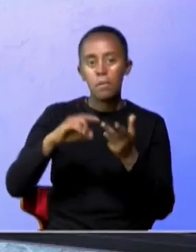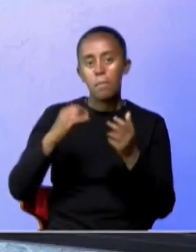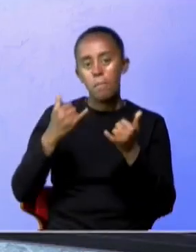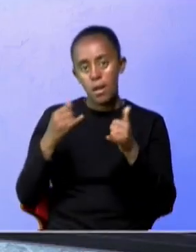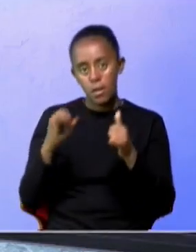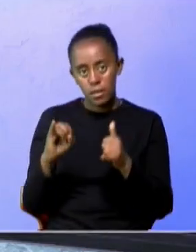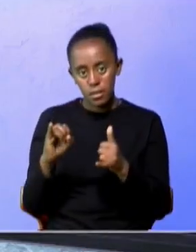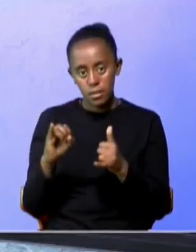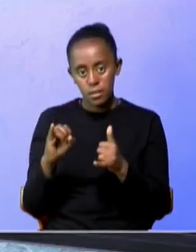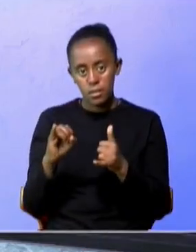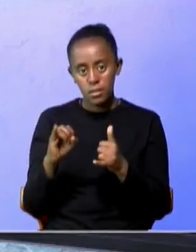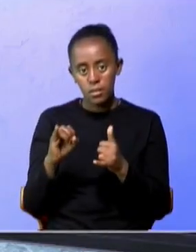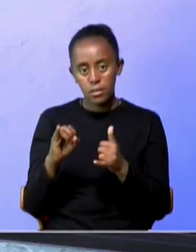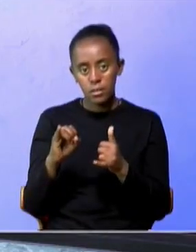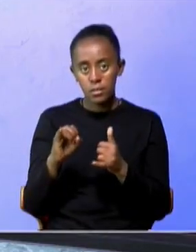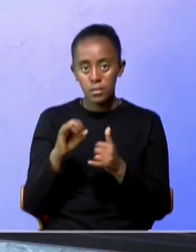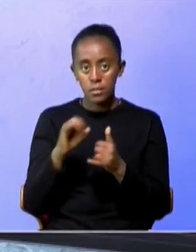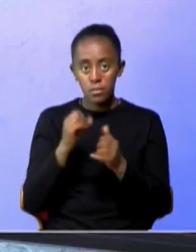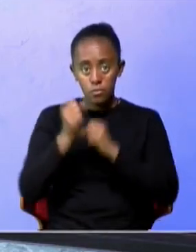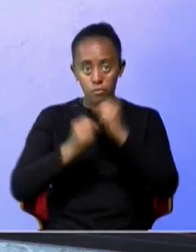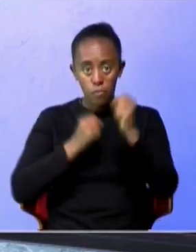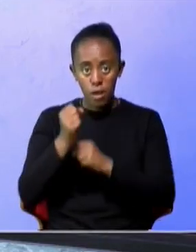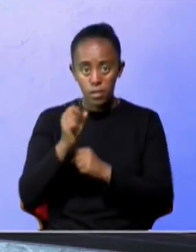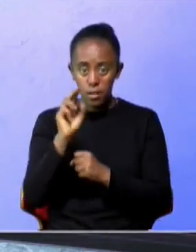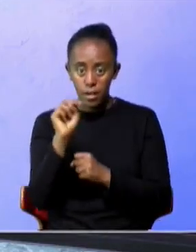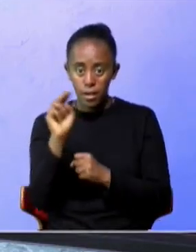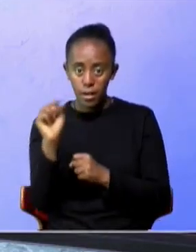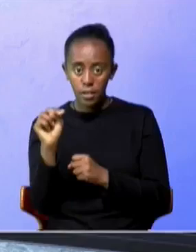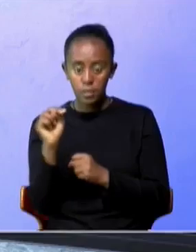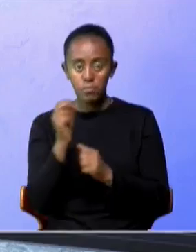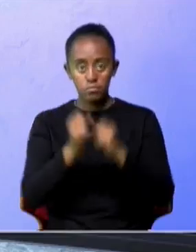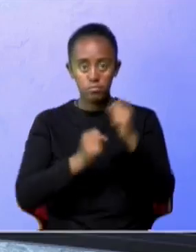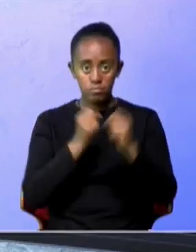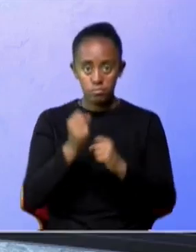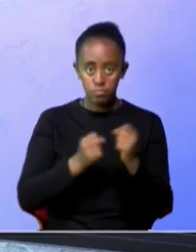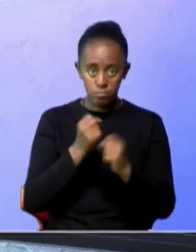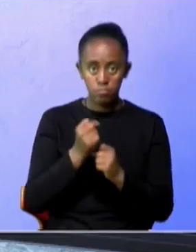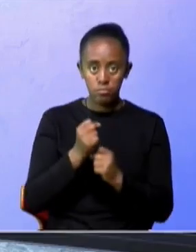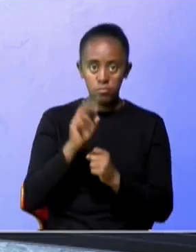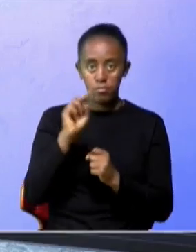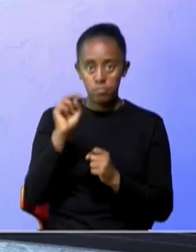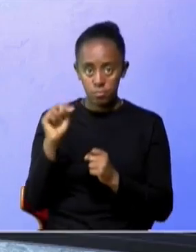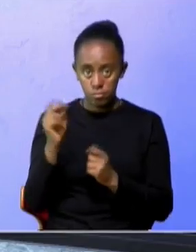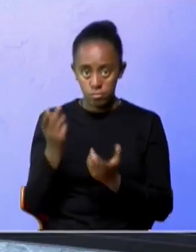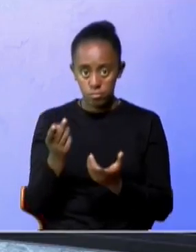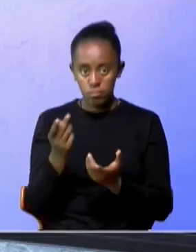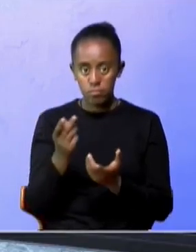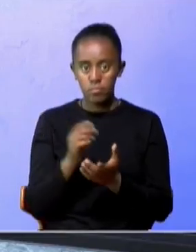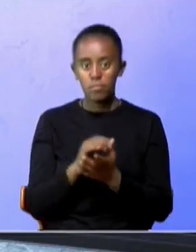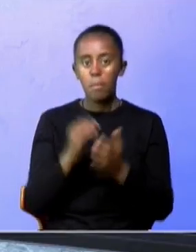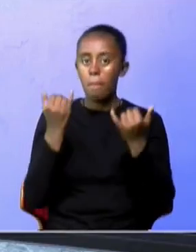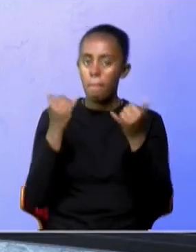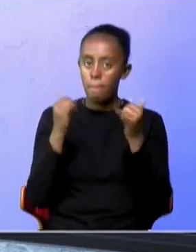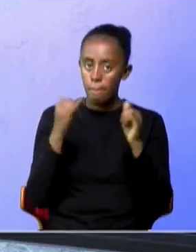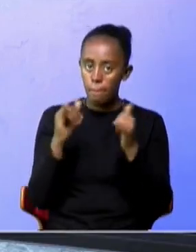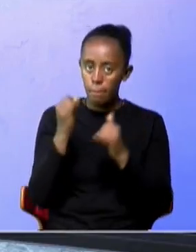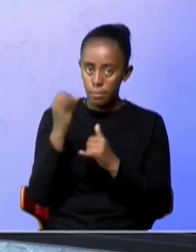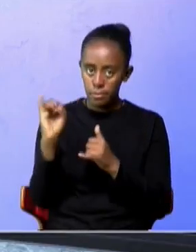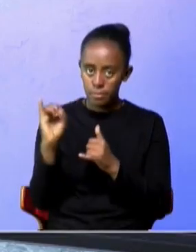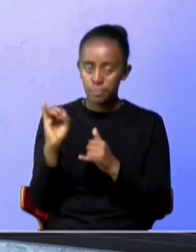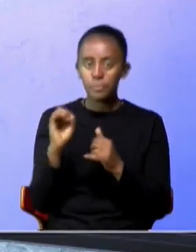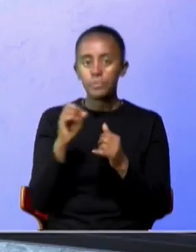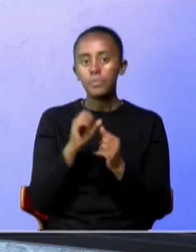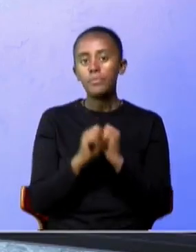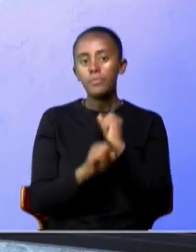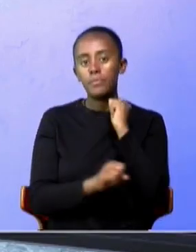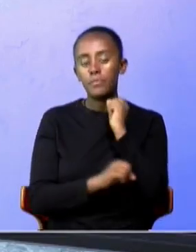have double N here. We are following the consonant and vowel rules. And play, we have the base verb.